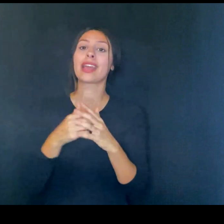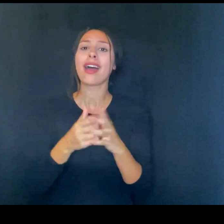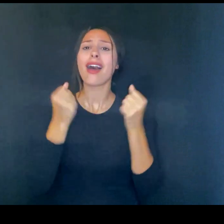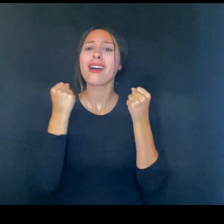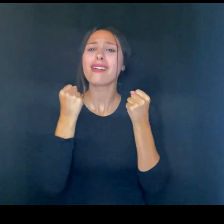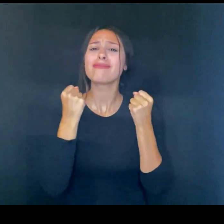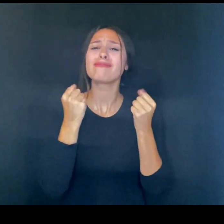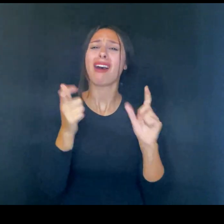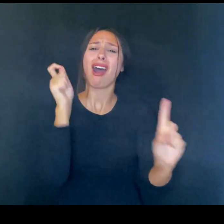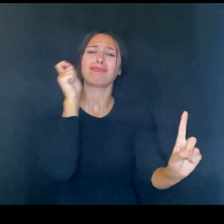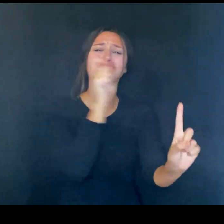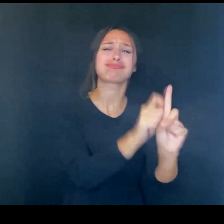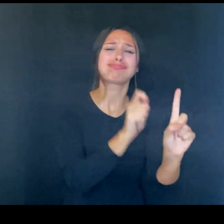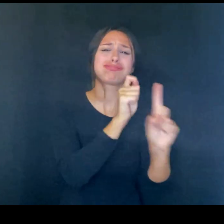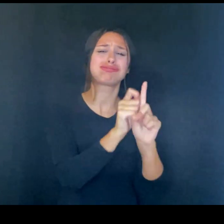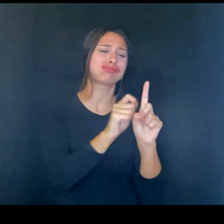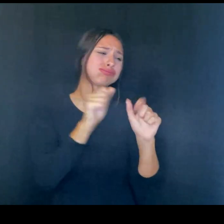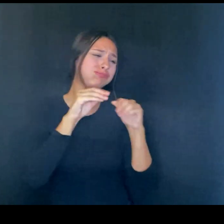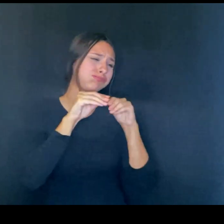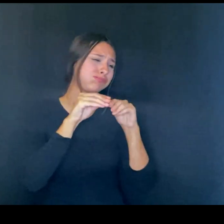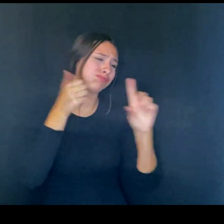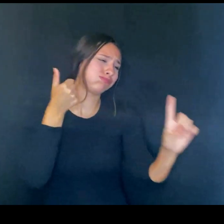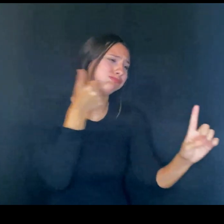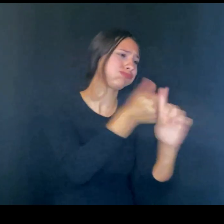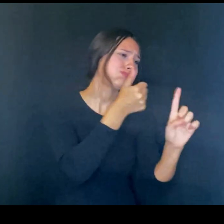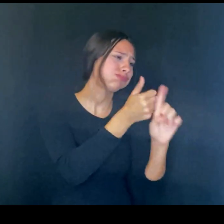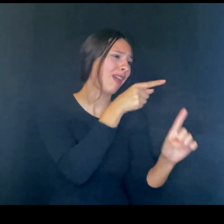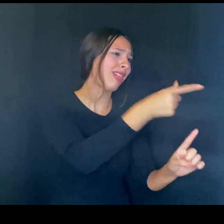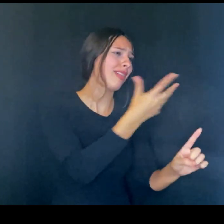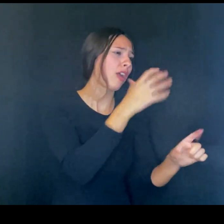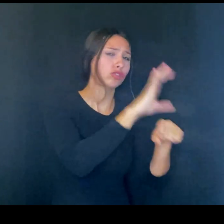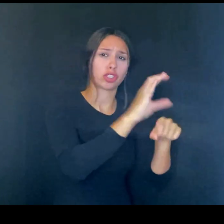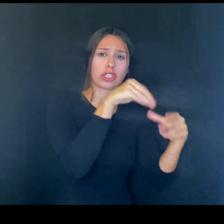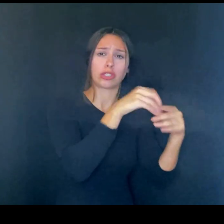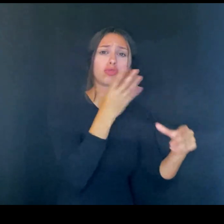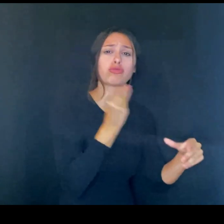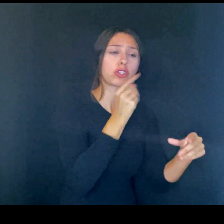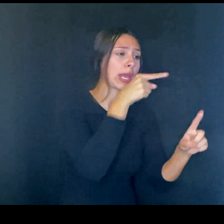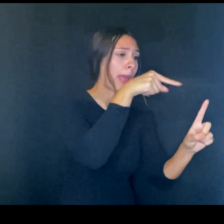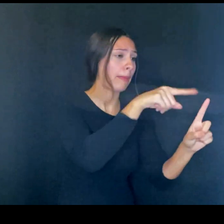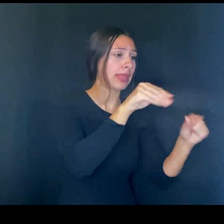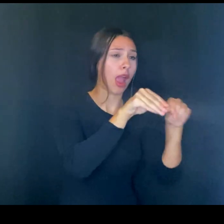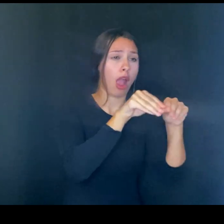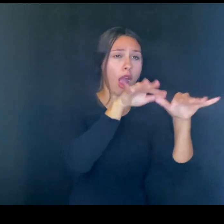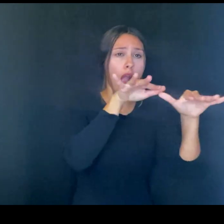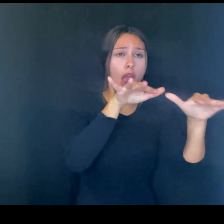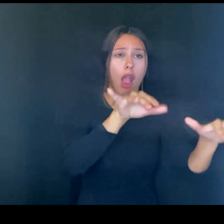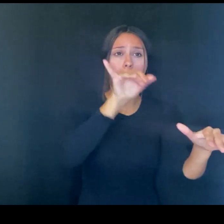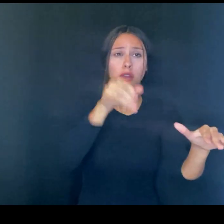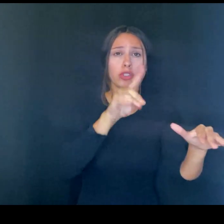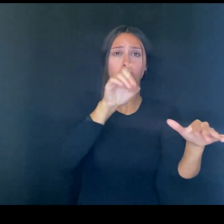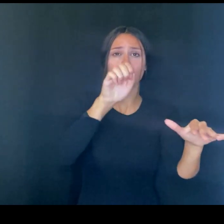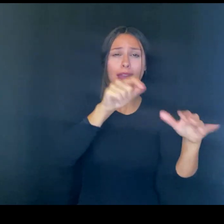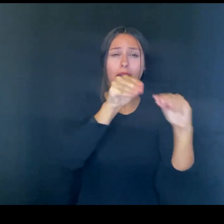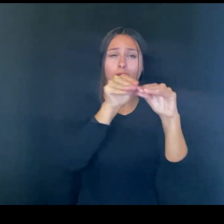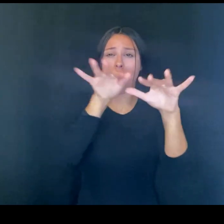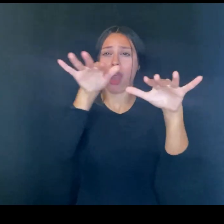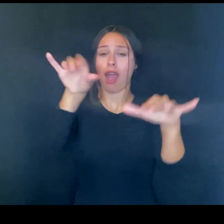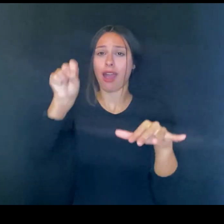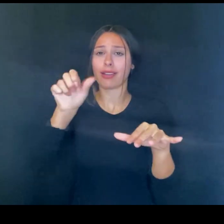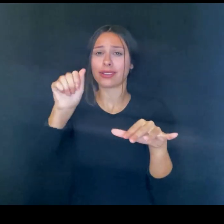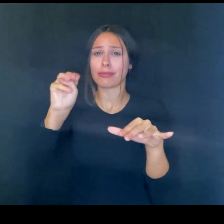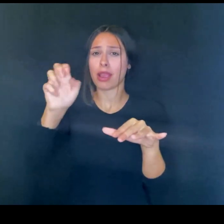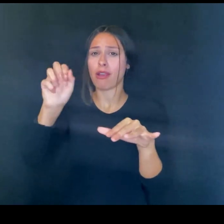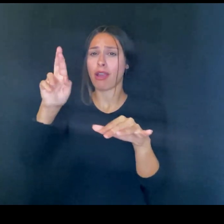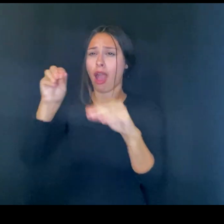great persecution had broken out against the church in Jerusalem, and they were scattered throughout Judea and Samaria. But they continued preaching